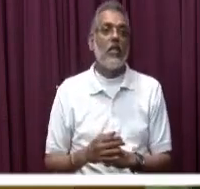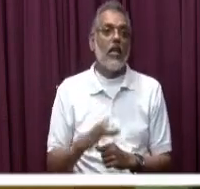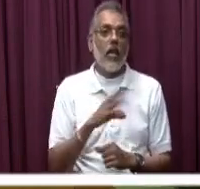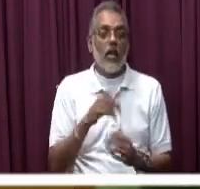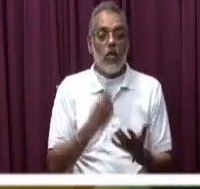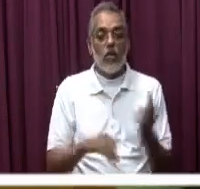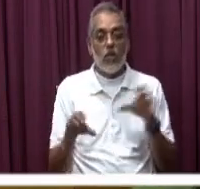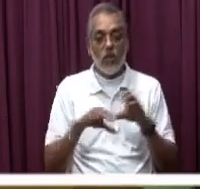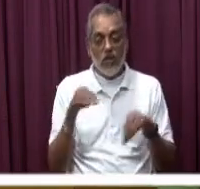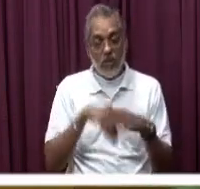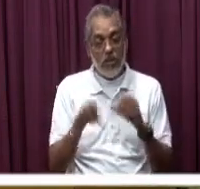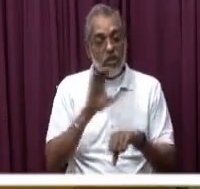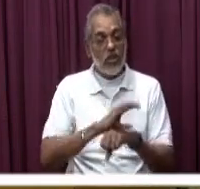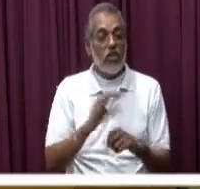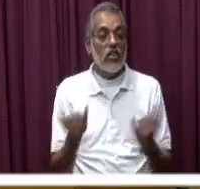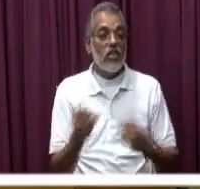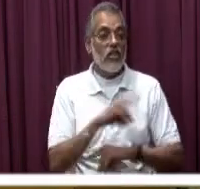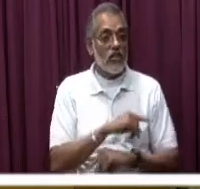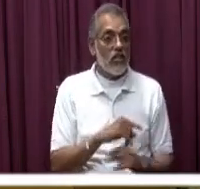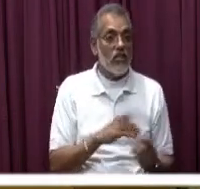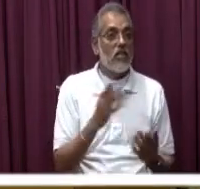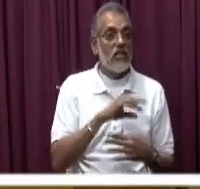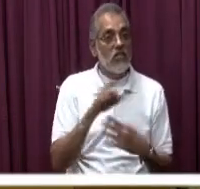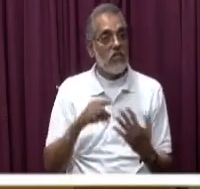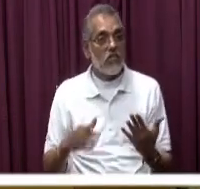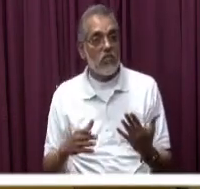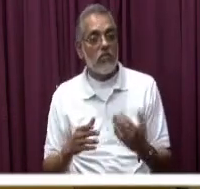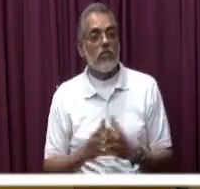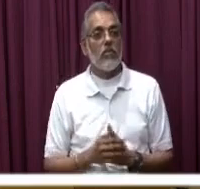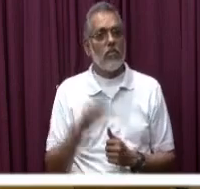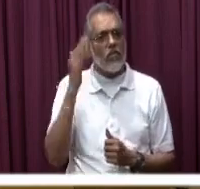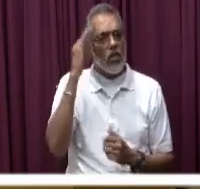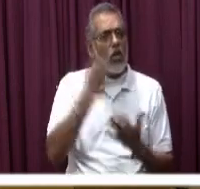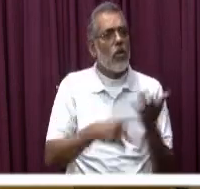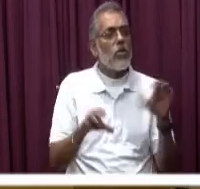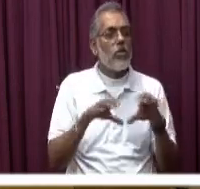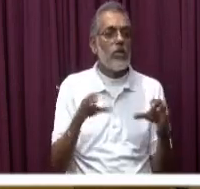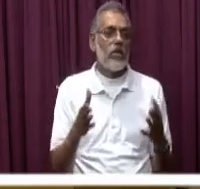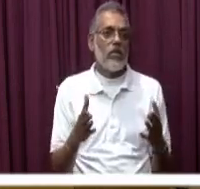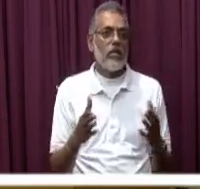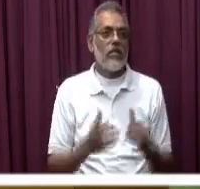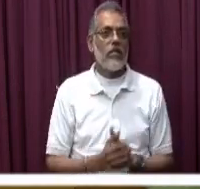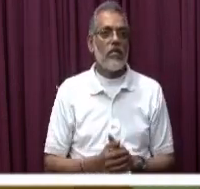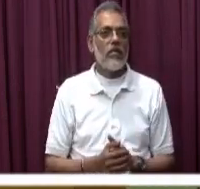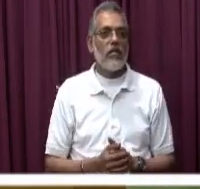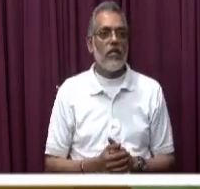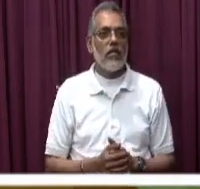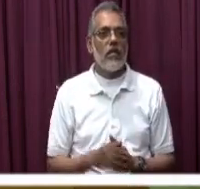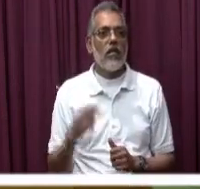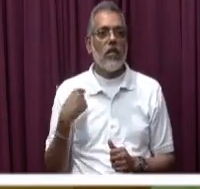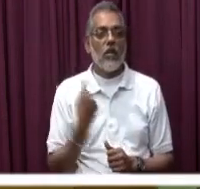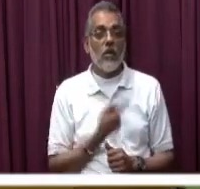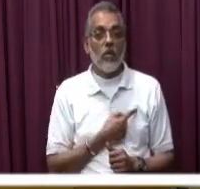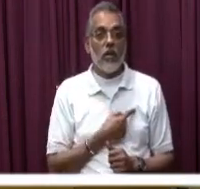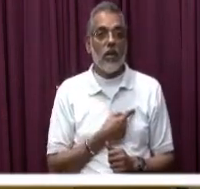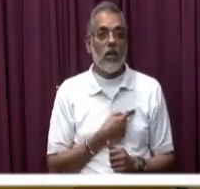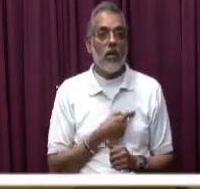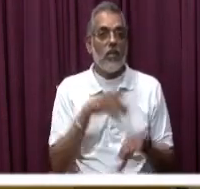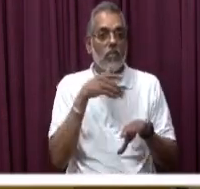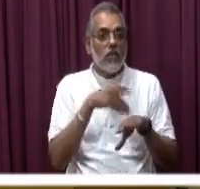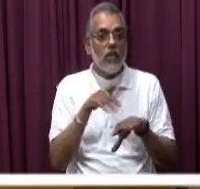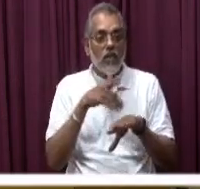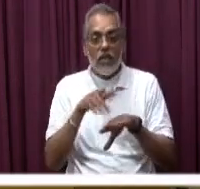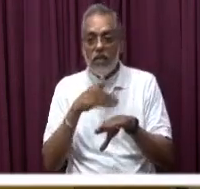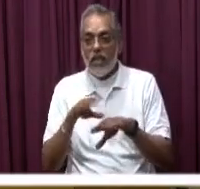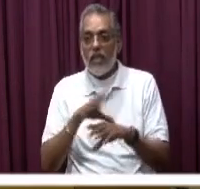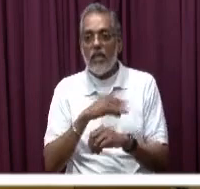doing in the church these days. You all know? What are we doing? We're missioning the